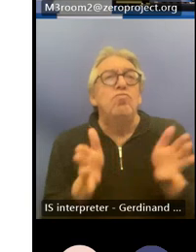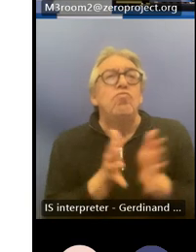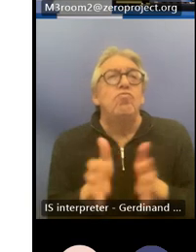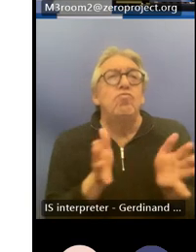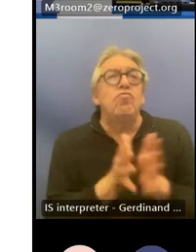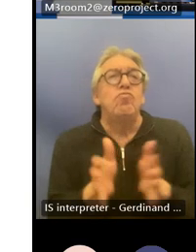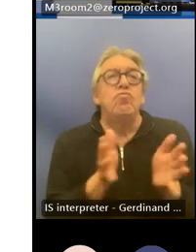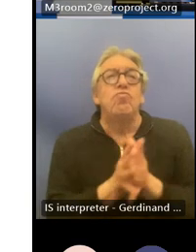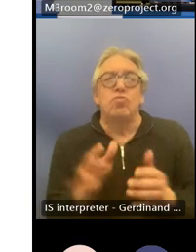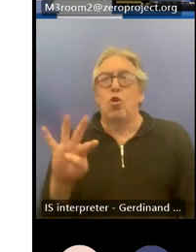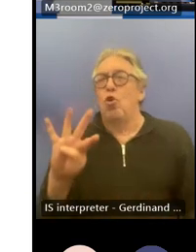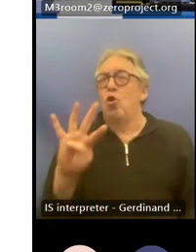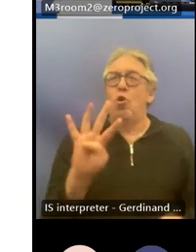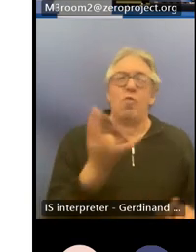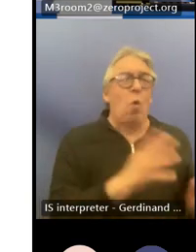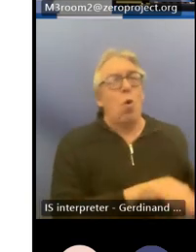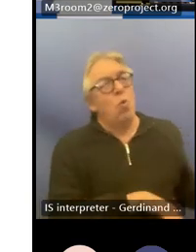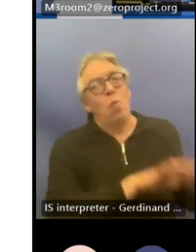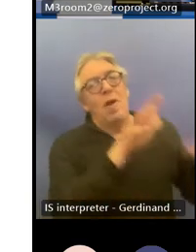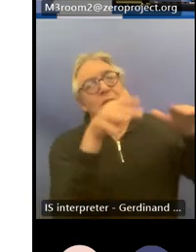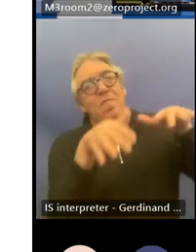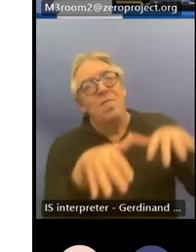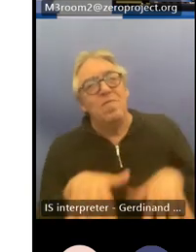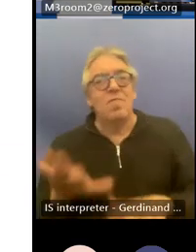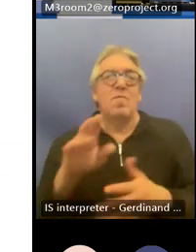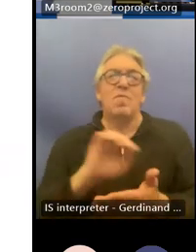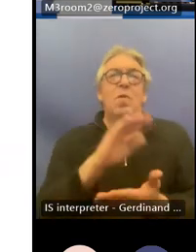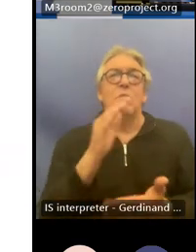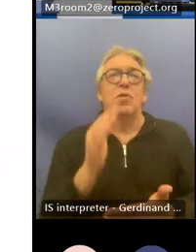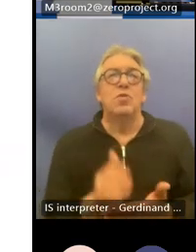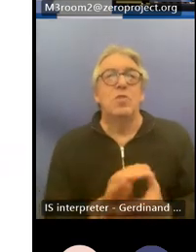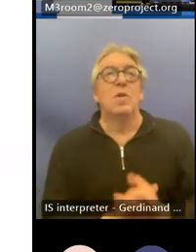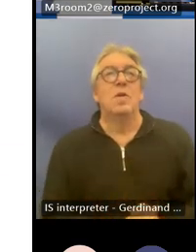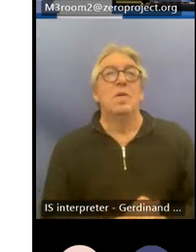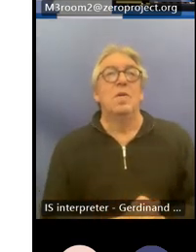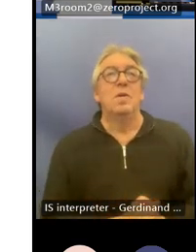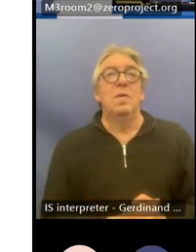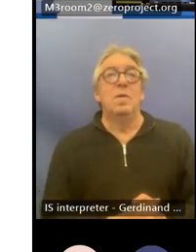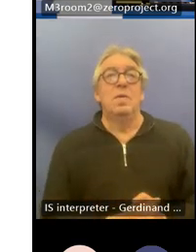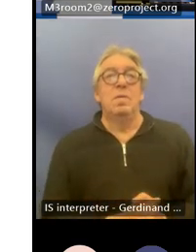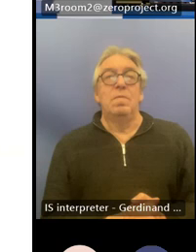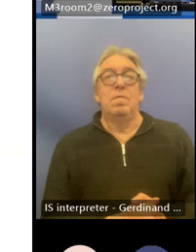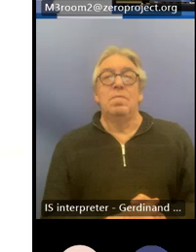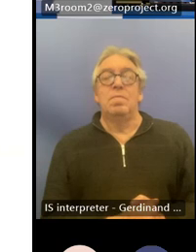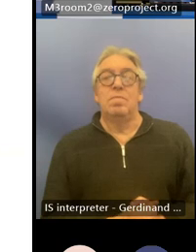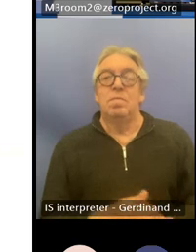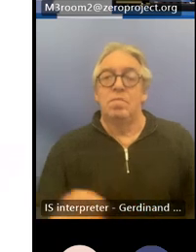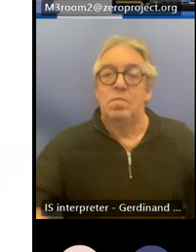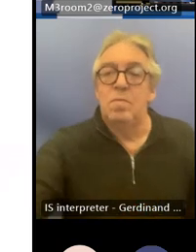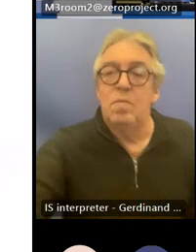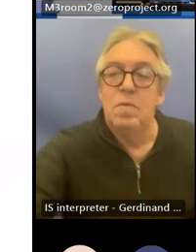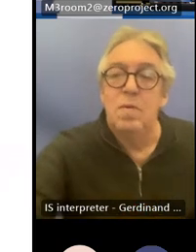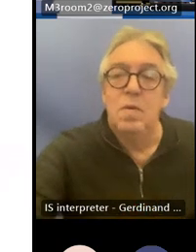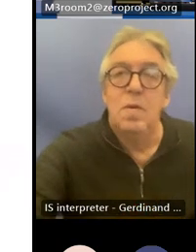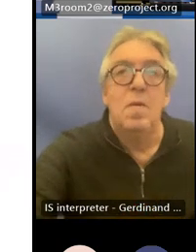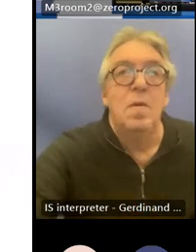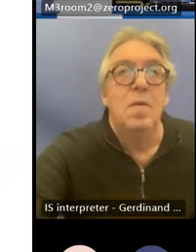you directly into the program that's got the recognition and the award. We call the program Schools Where All Belong.